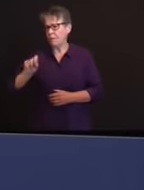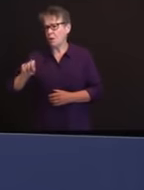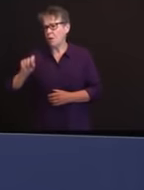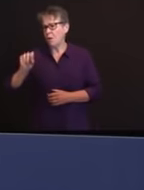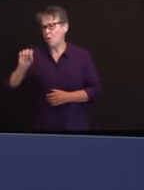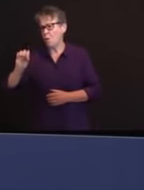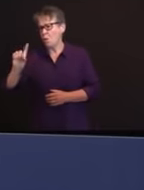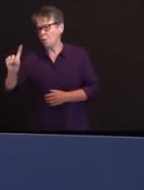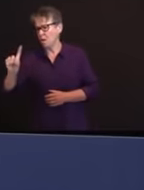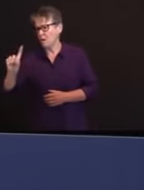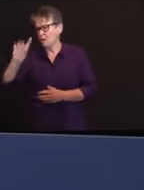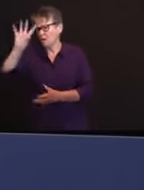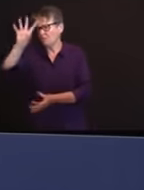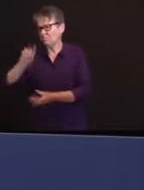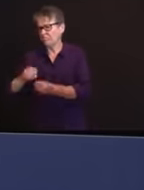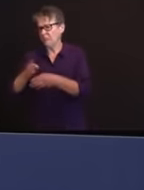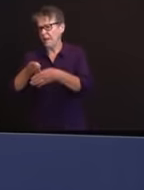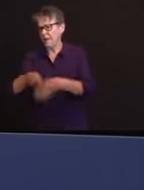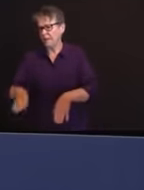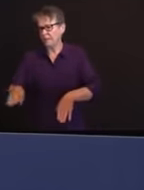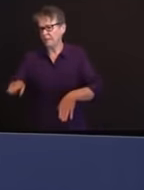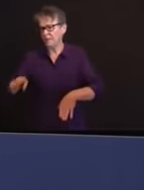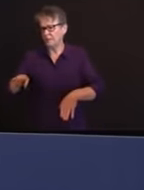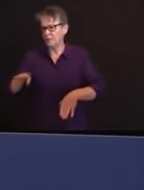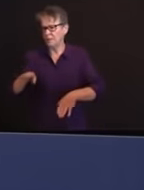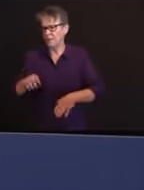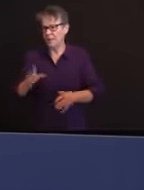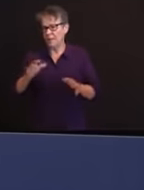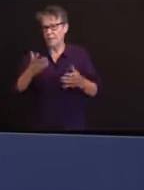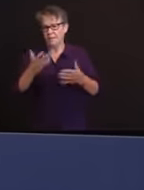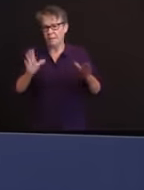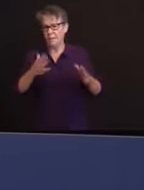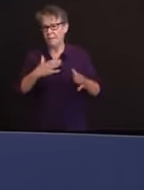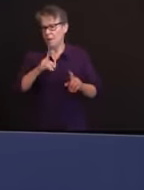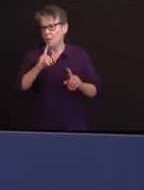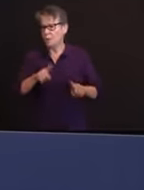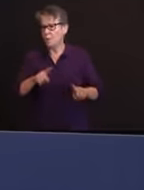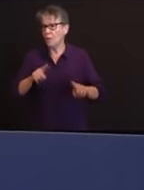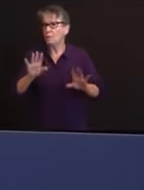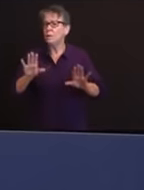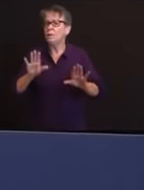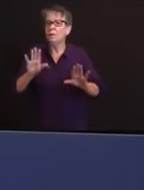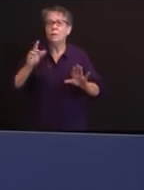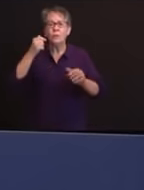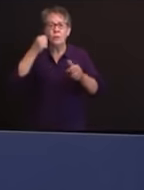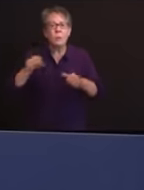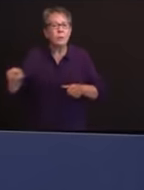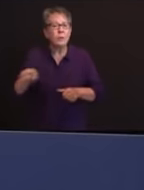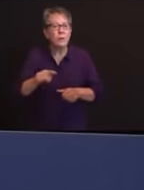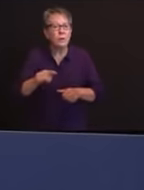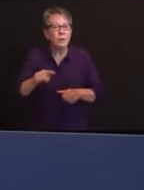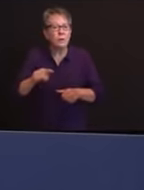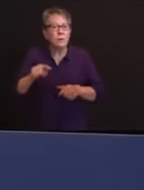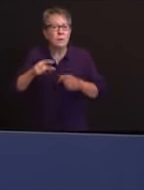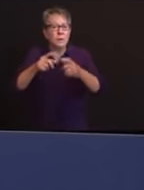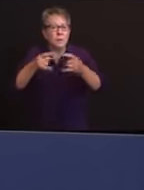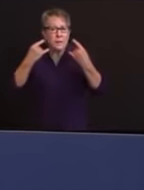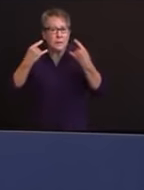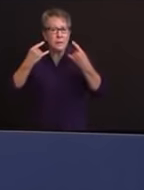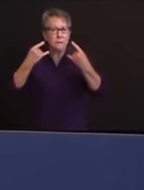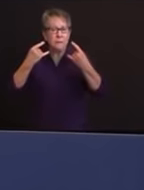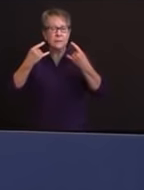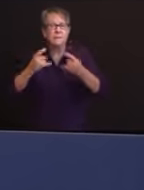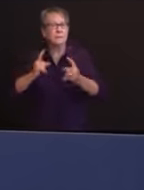8.01%. So that concludes my daily report. Mask up, socially distance, wash your hands frequently, stay home